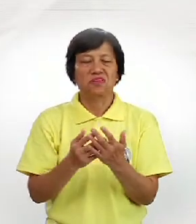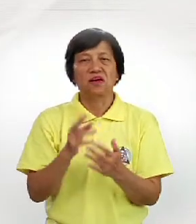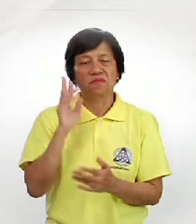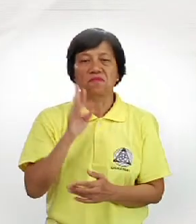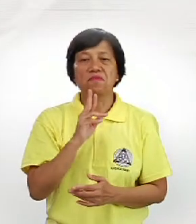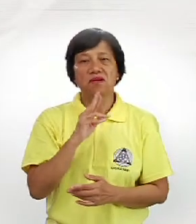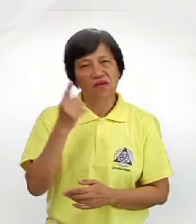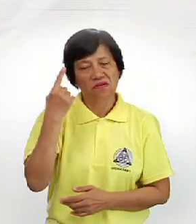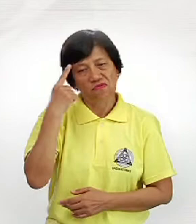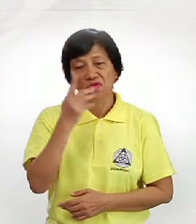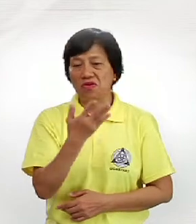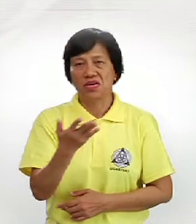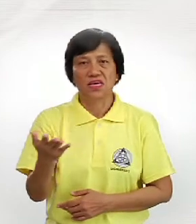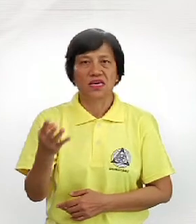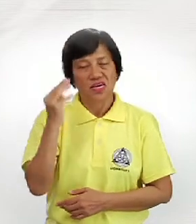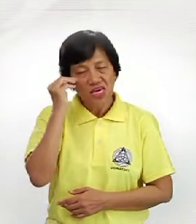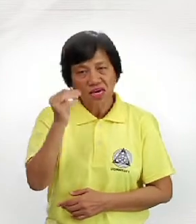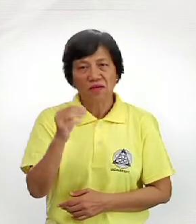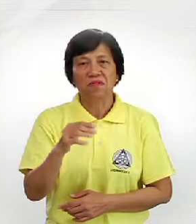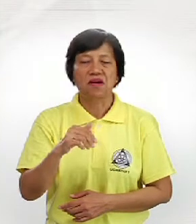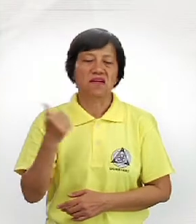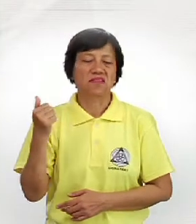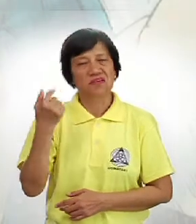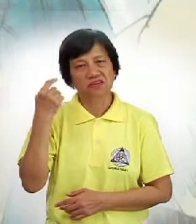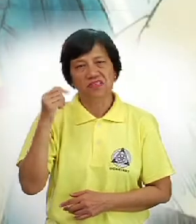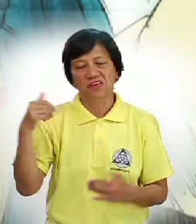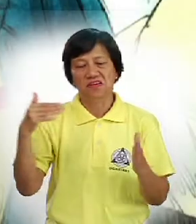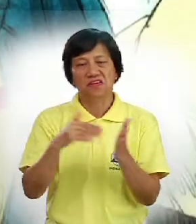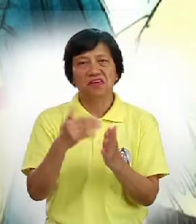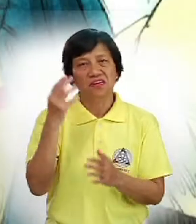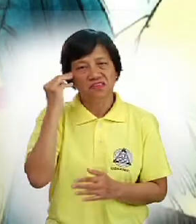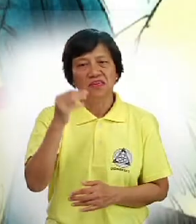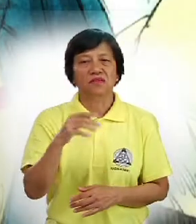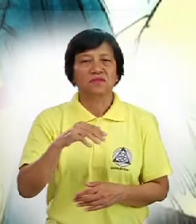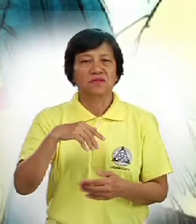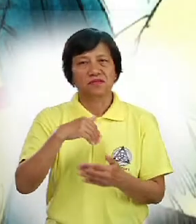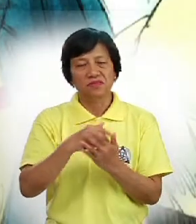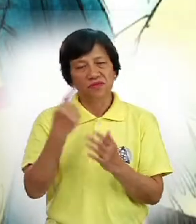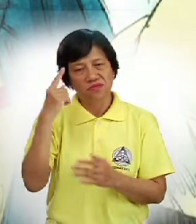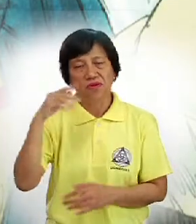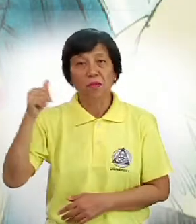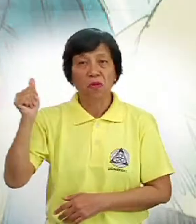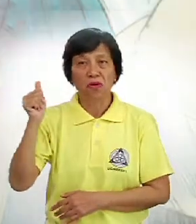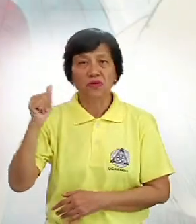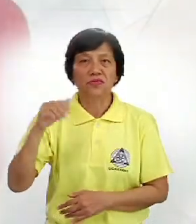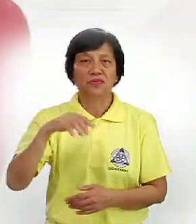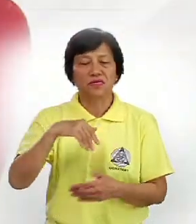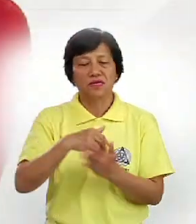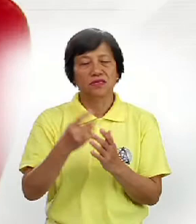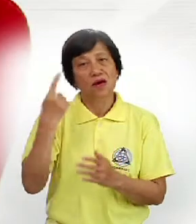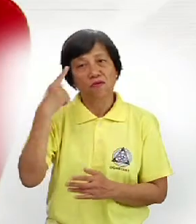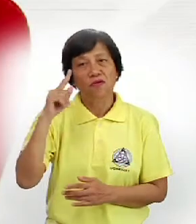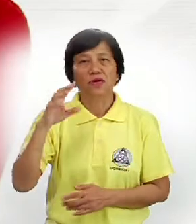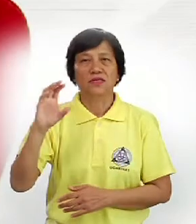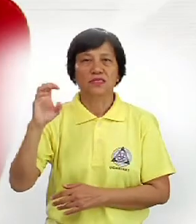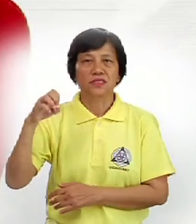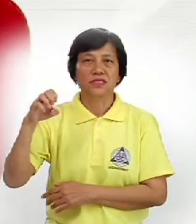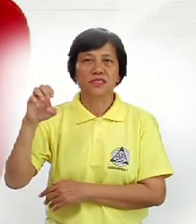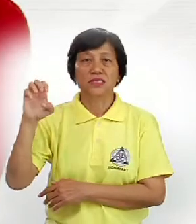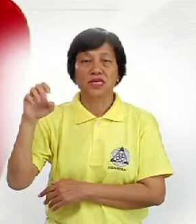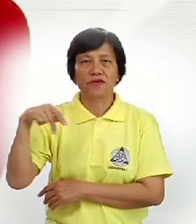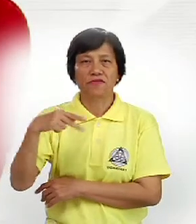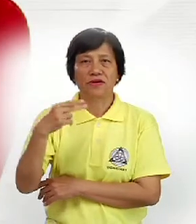others were against him. Some were for Apollos, some were for Cephas. And those who were against